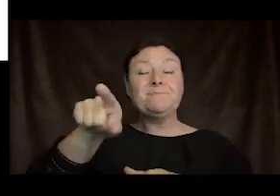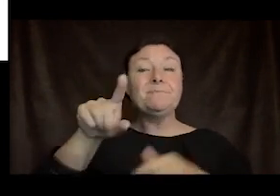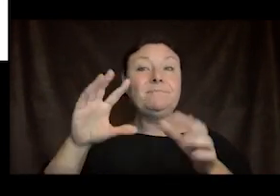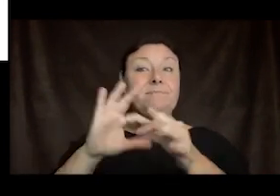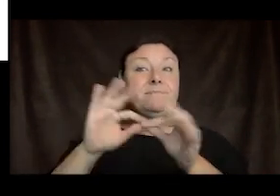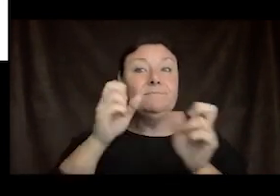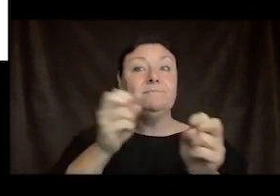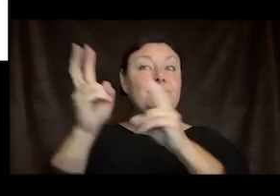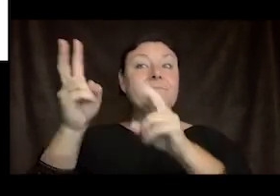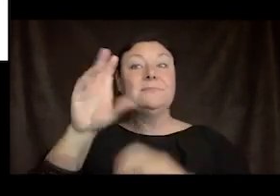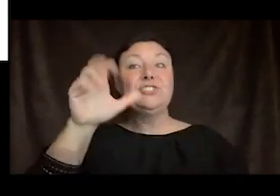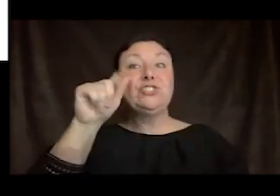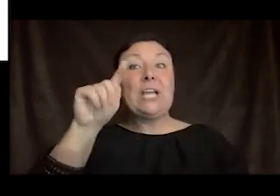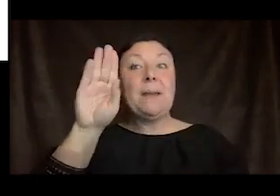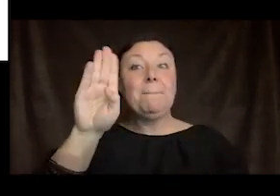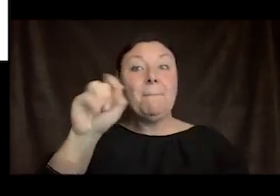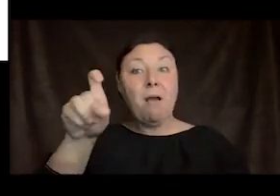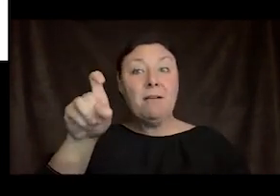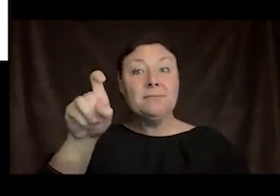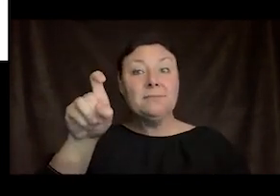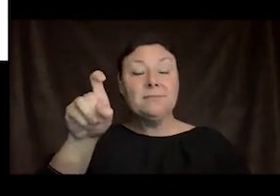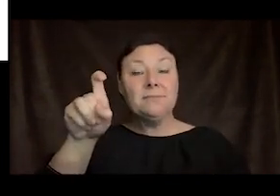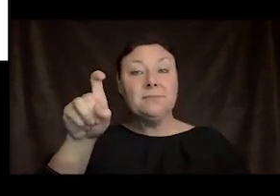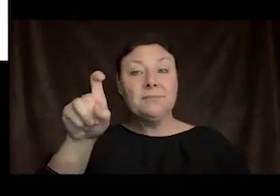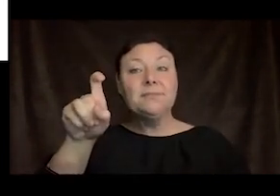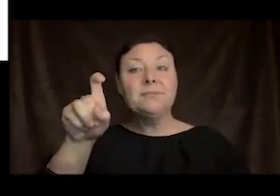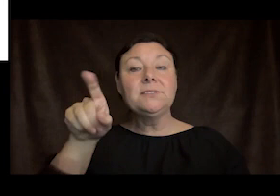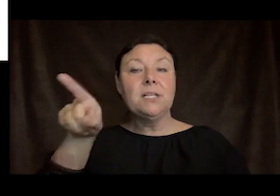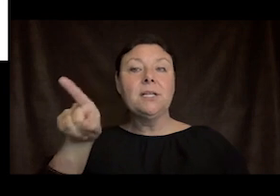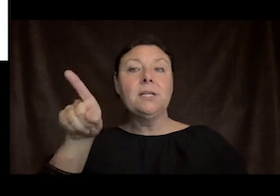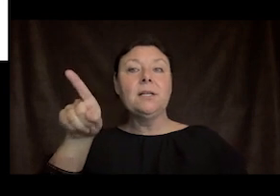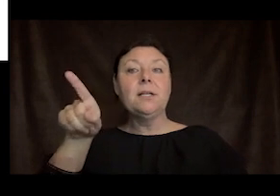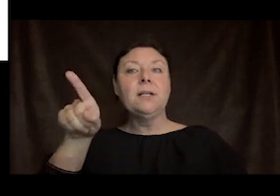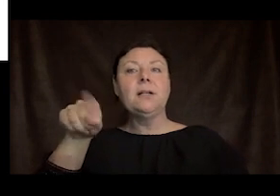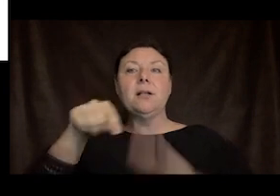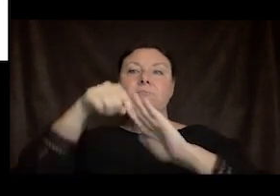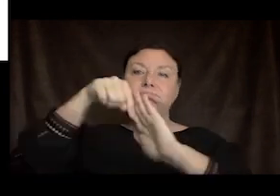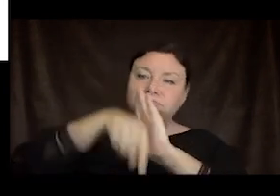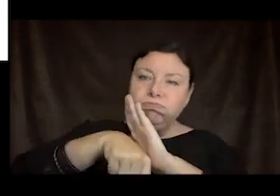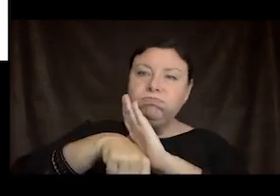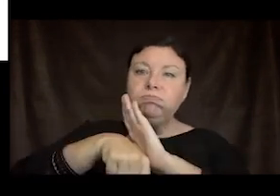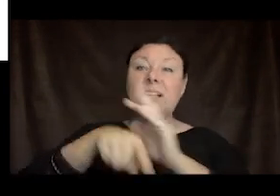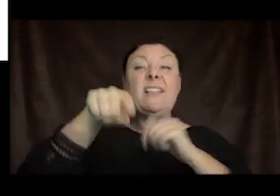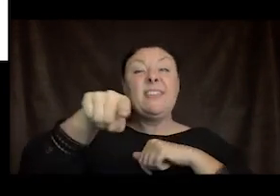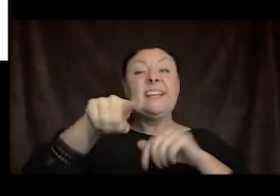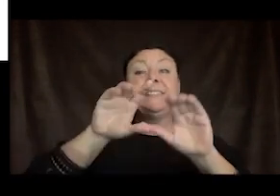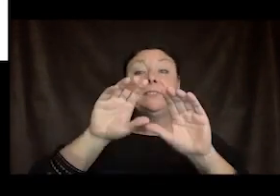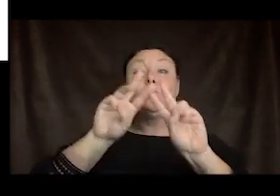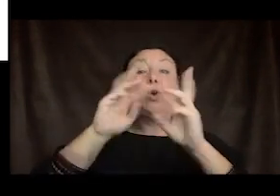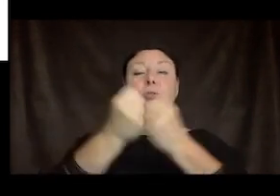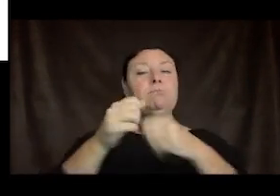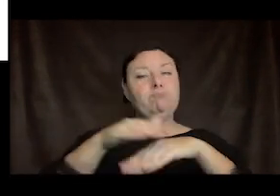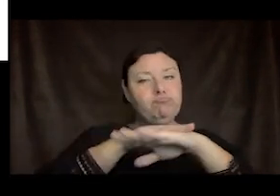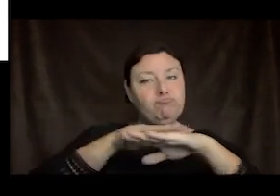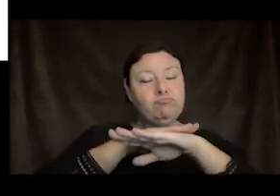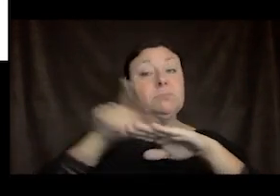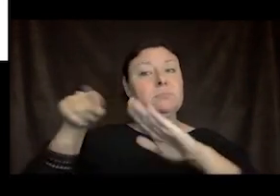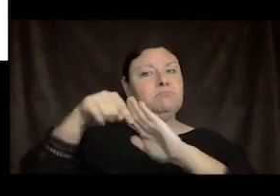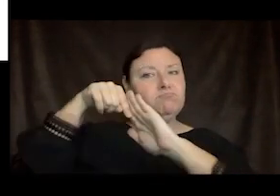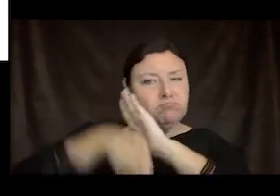that really breaks down just what is systemic racism and the different ways that it impacts our